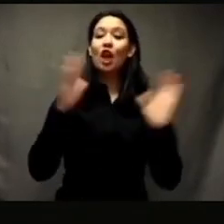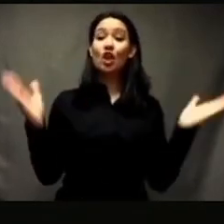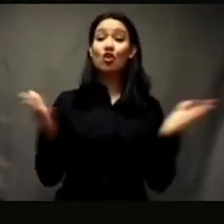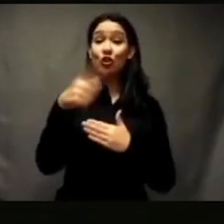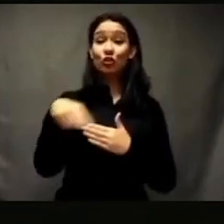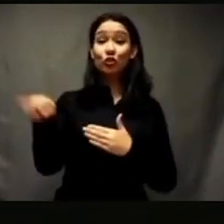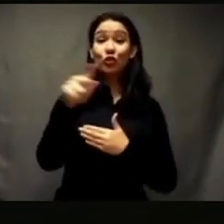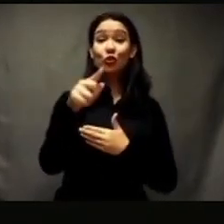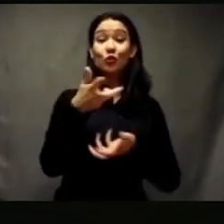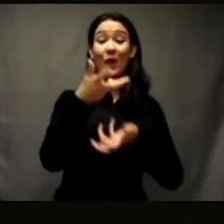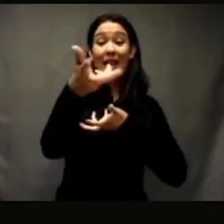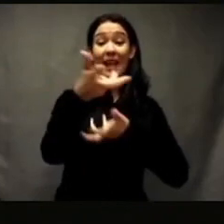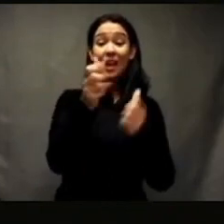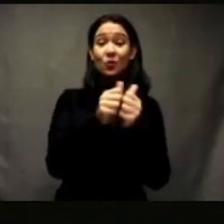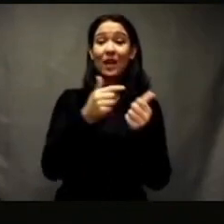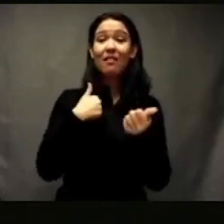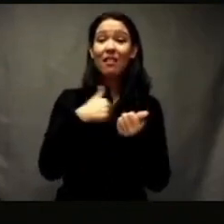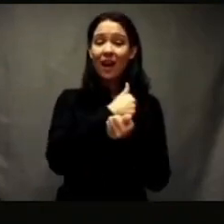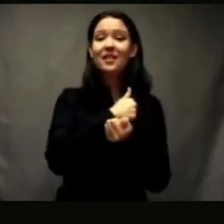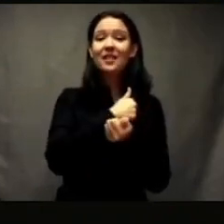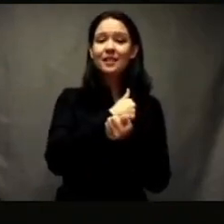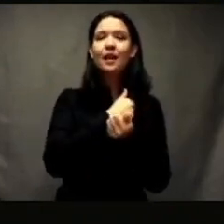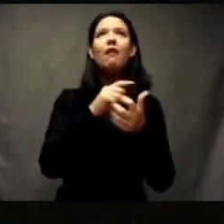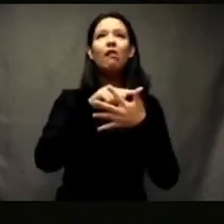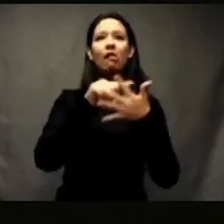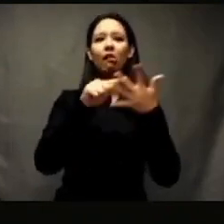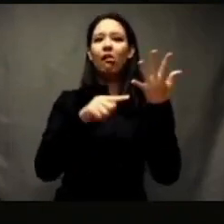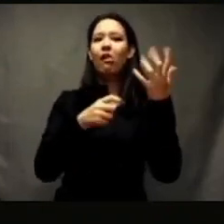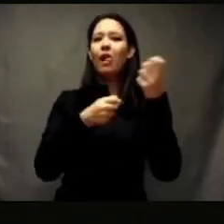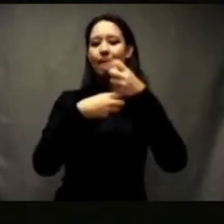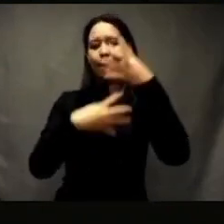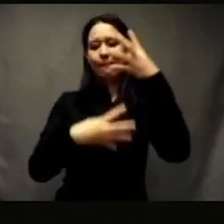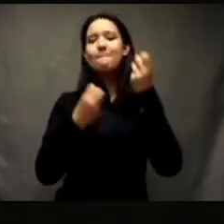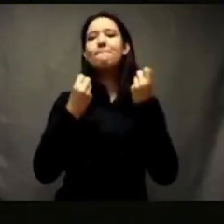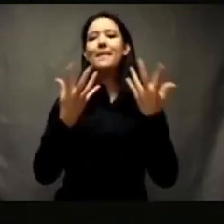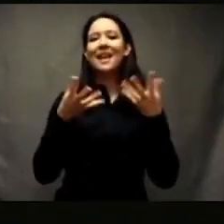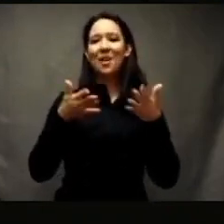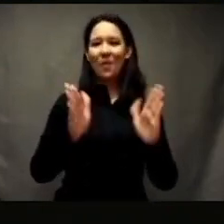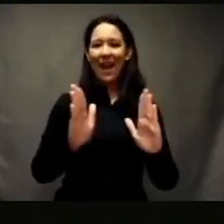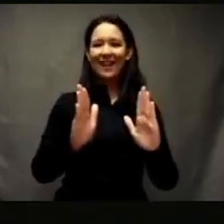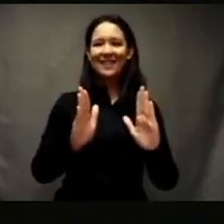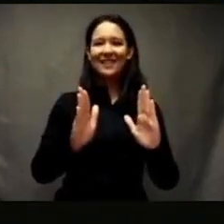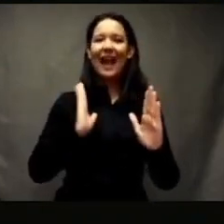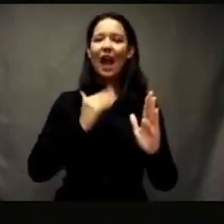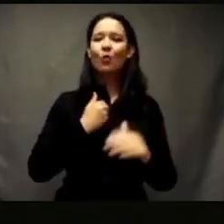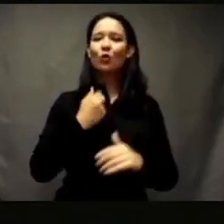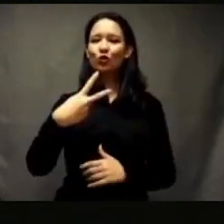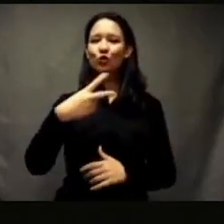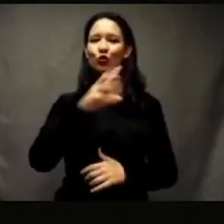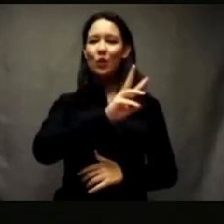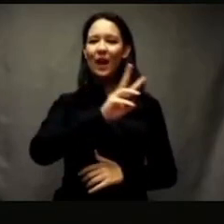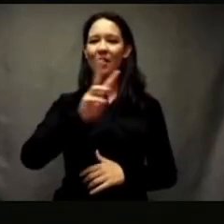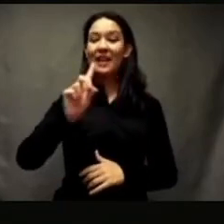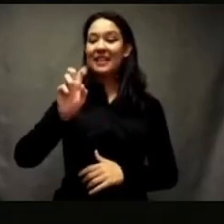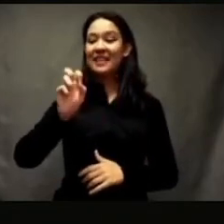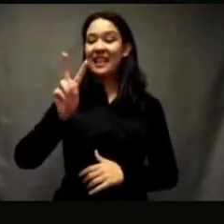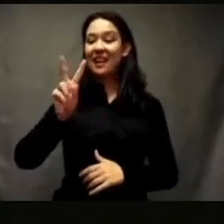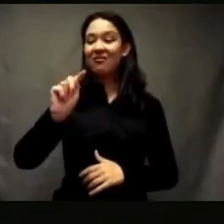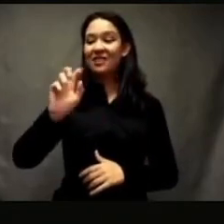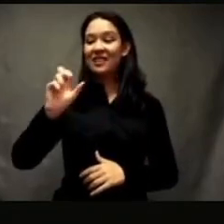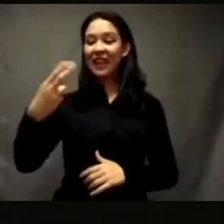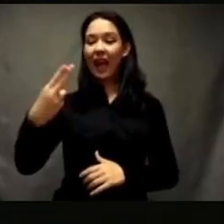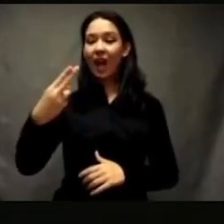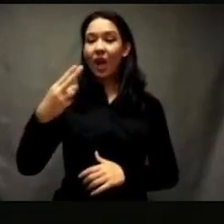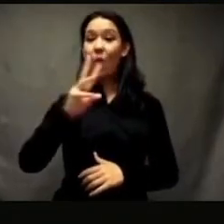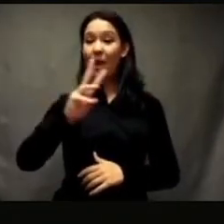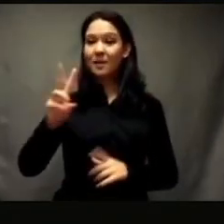to engage with us in many ways. So here are our two websites. We've got our DevTech website, but then also the